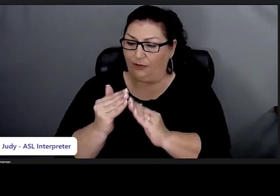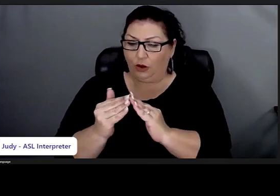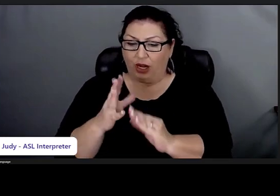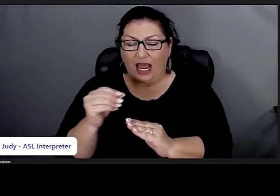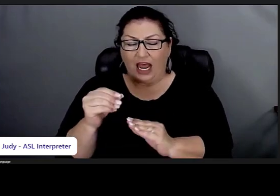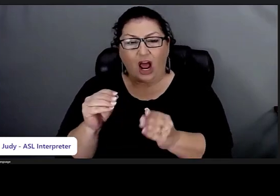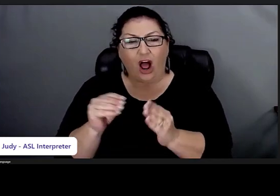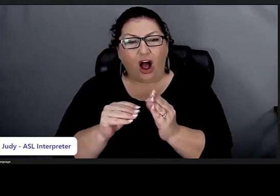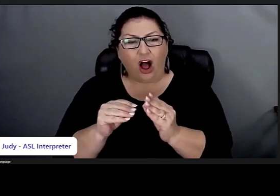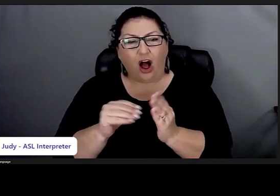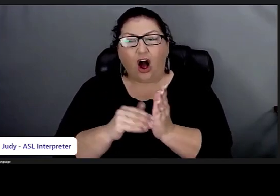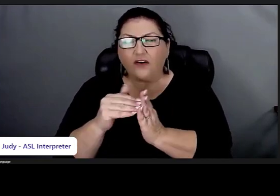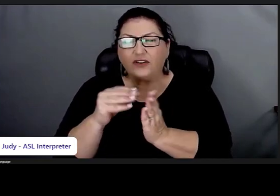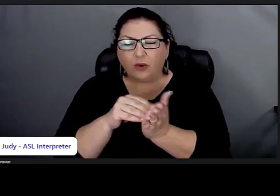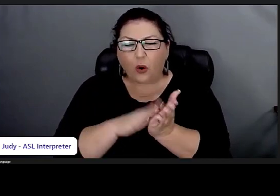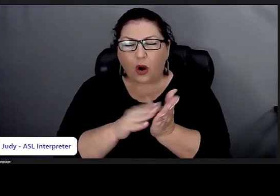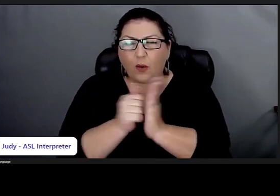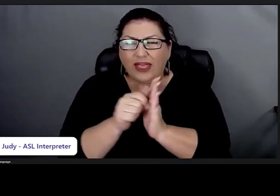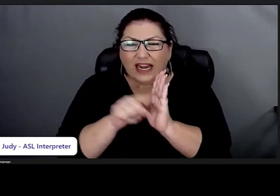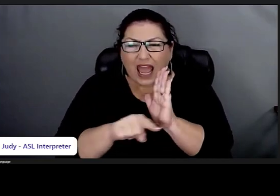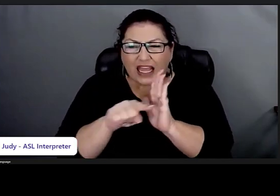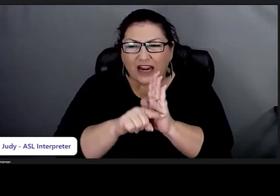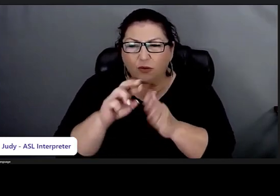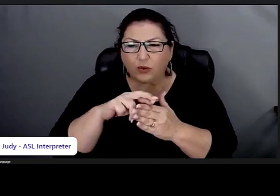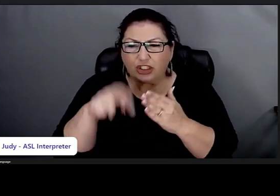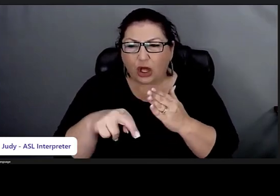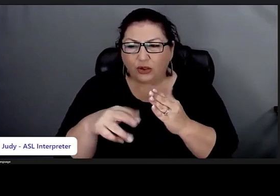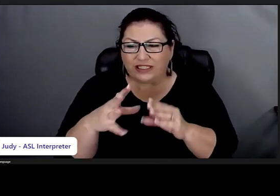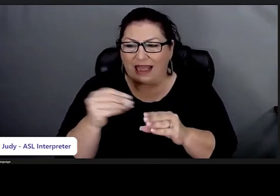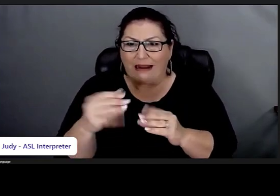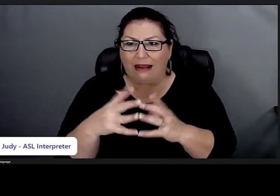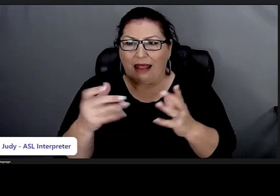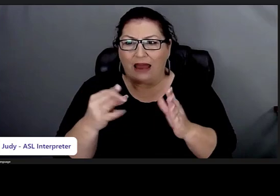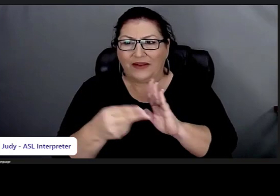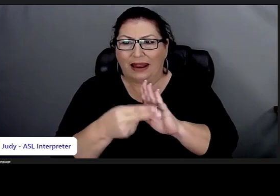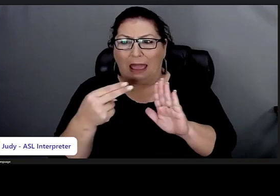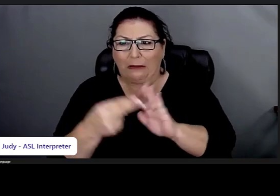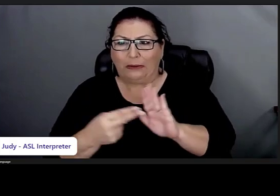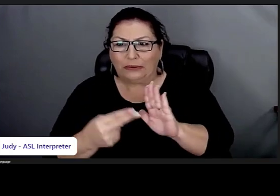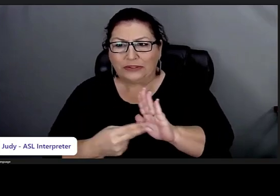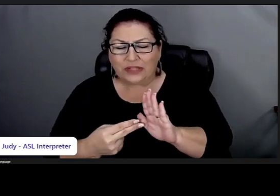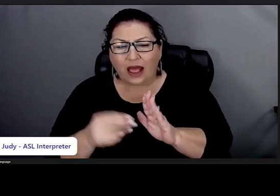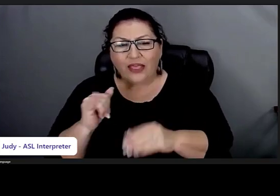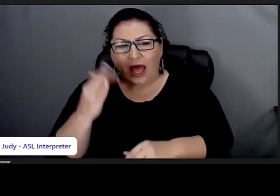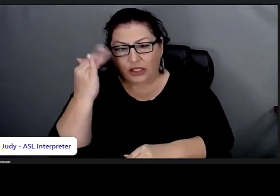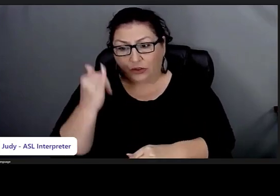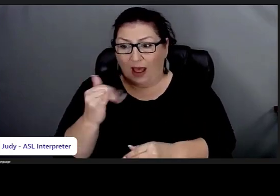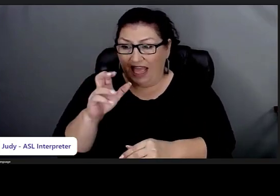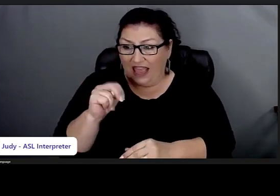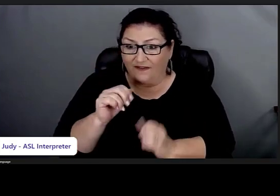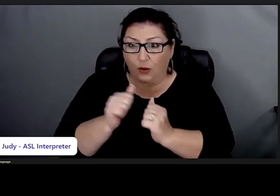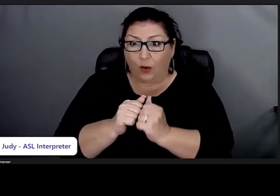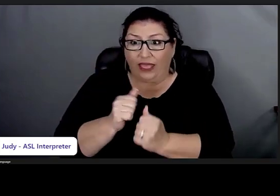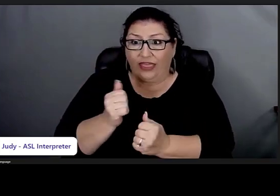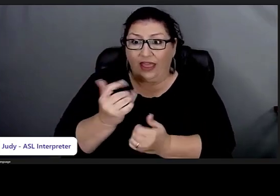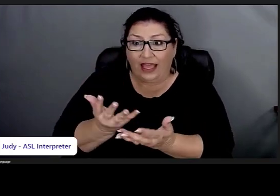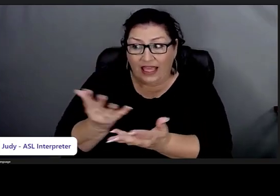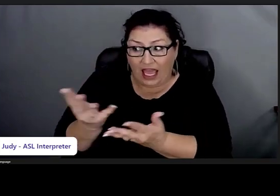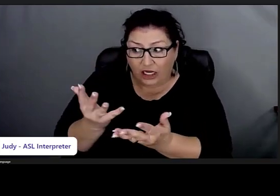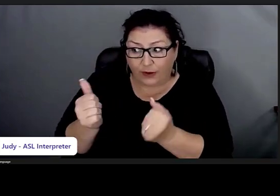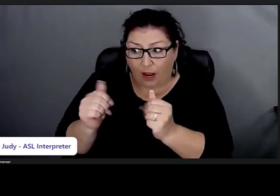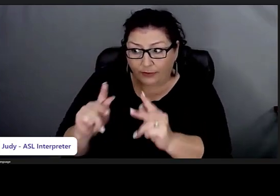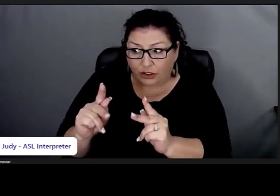negative results and henceforth the labeling. This is why even with engagement opportunities, such